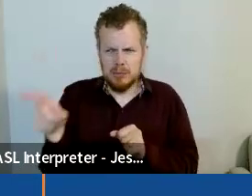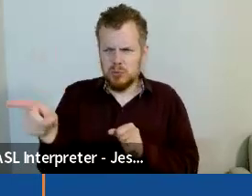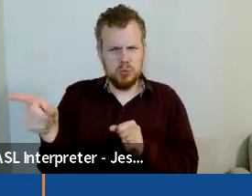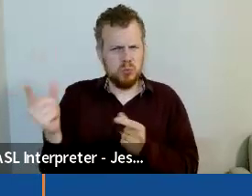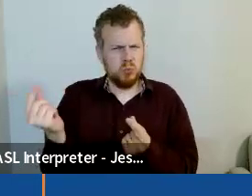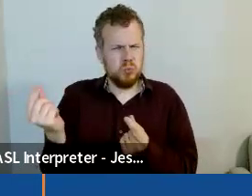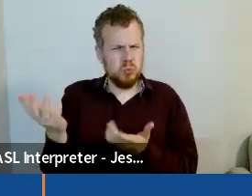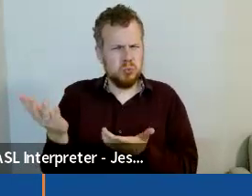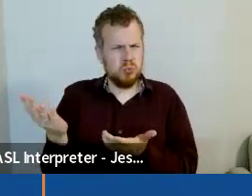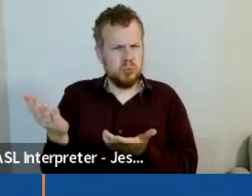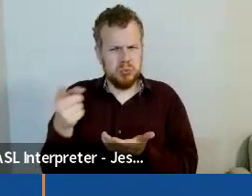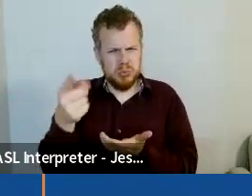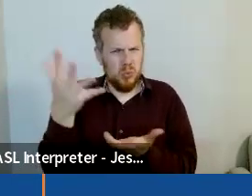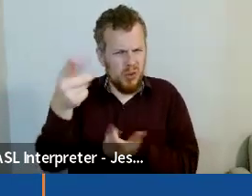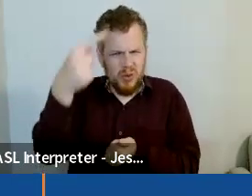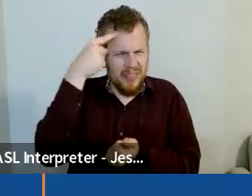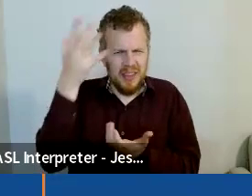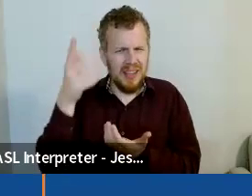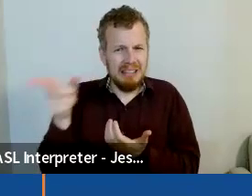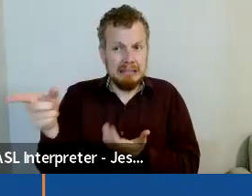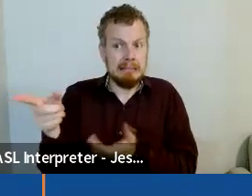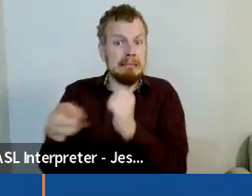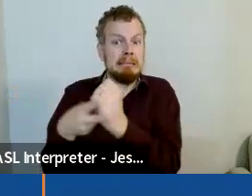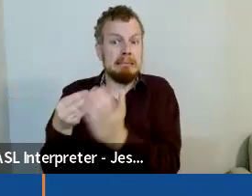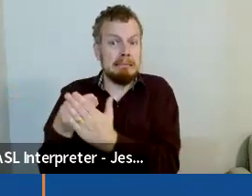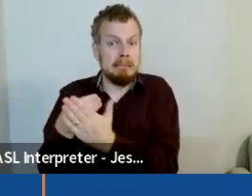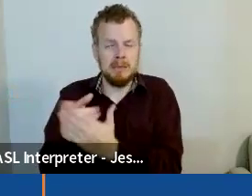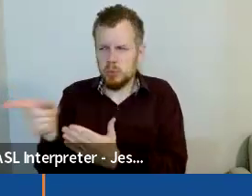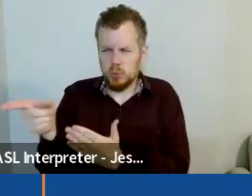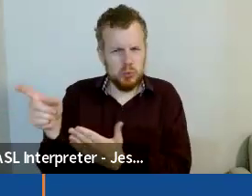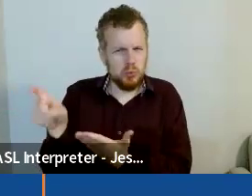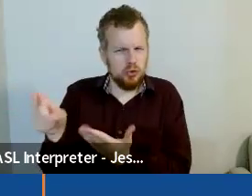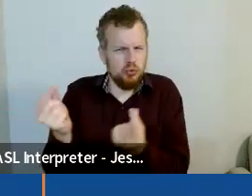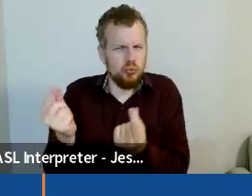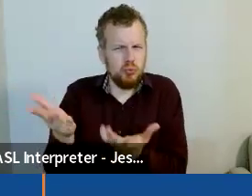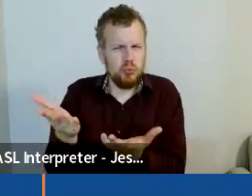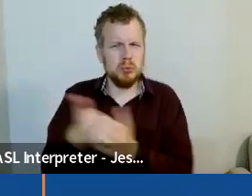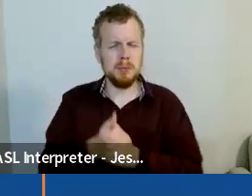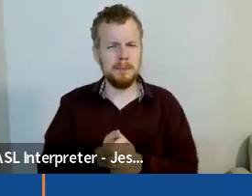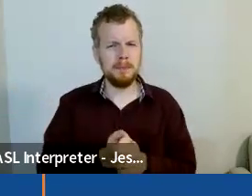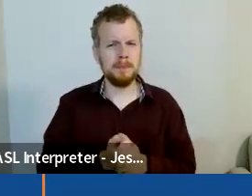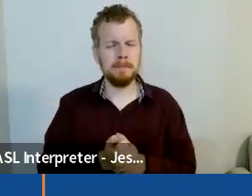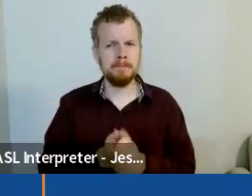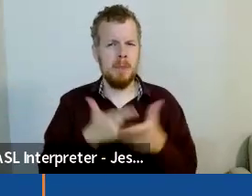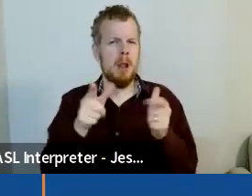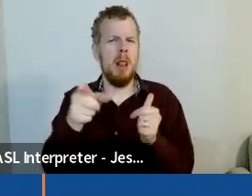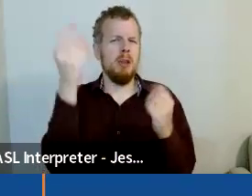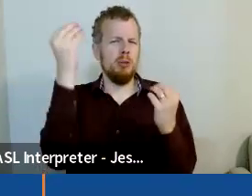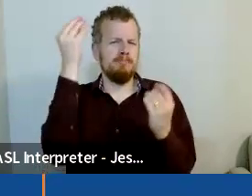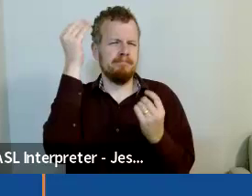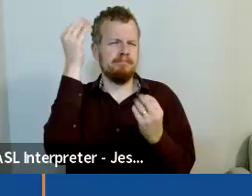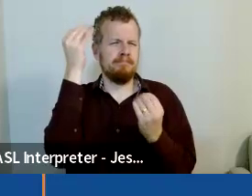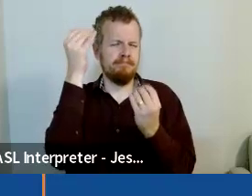can answer within the poll, we'll give you guys we'll give you guys about a minute just to get your answers